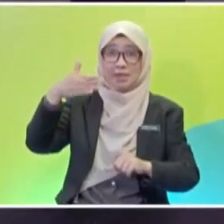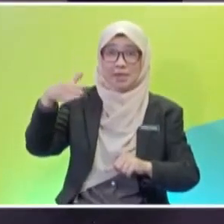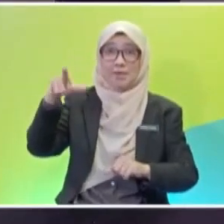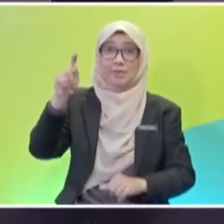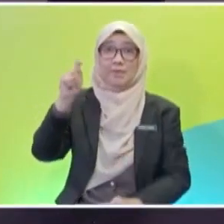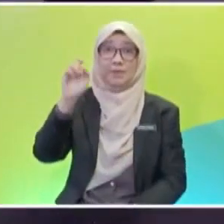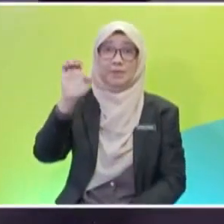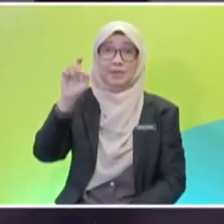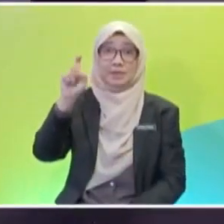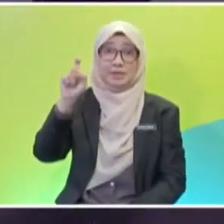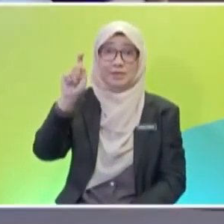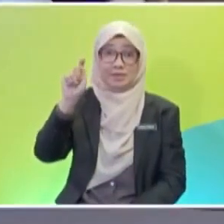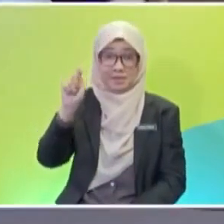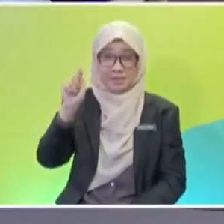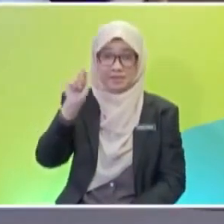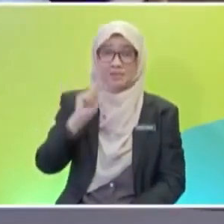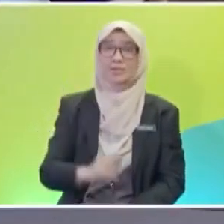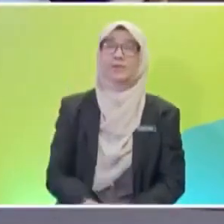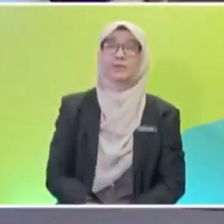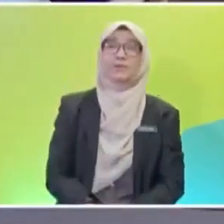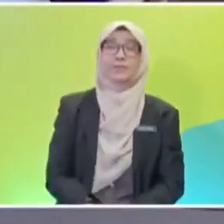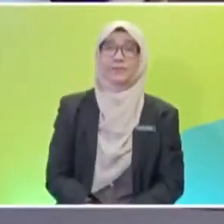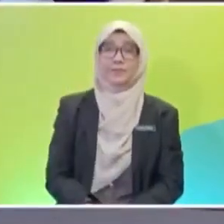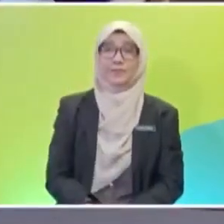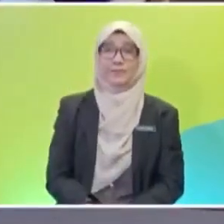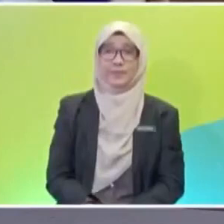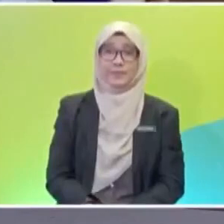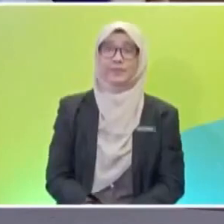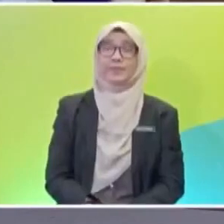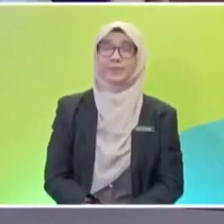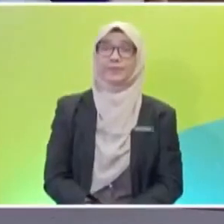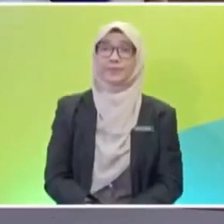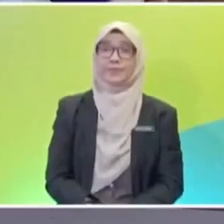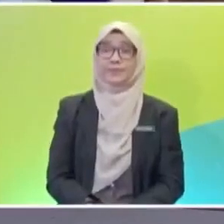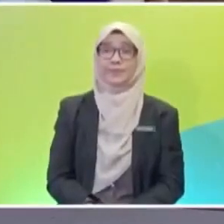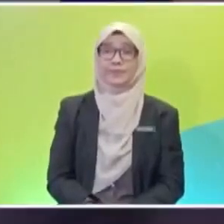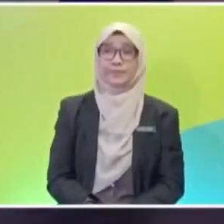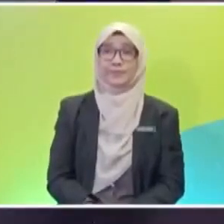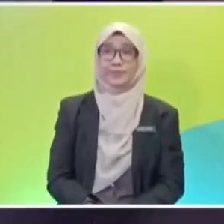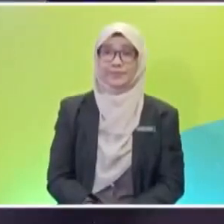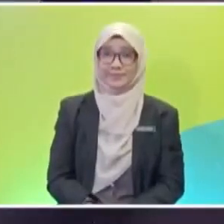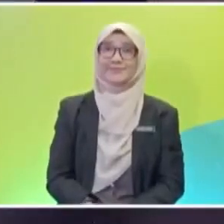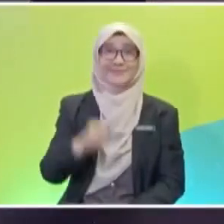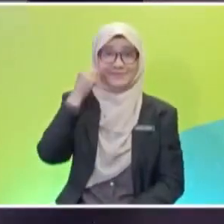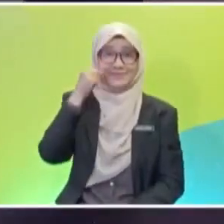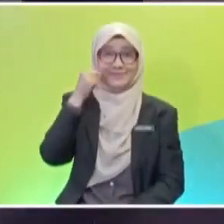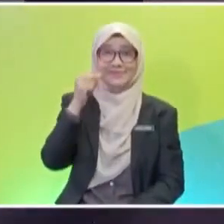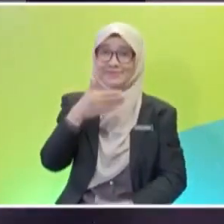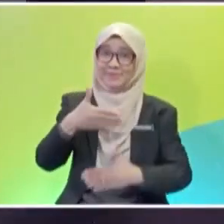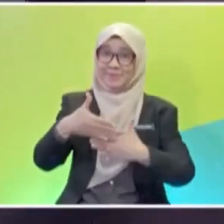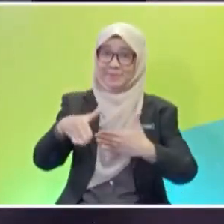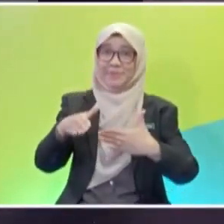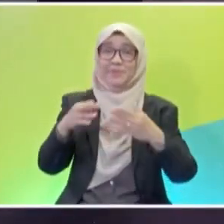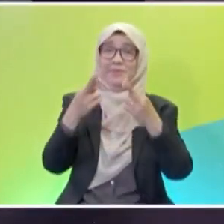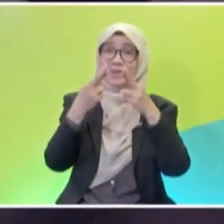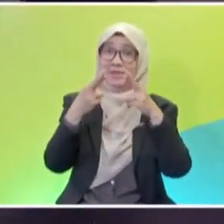right? Completing the gaps and knowing which extra sentence is not needed. Yes. All right. Okay. I think the girls are ready. Yes. Let's have them.